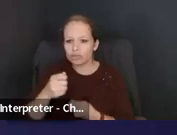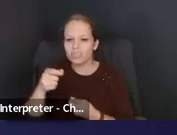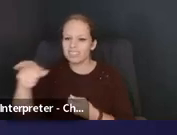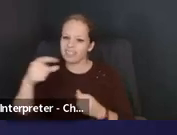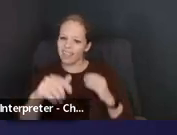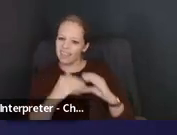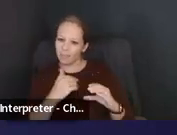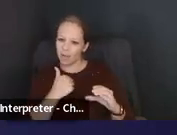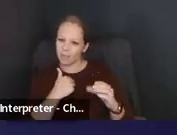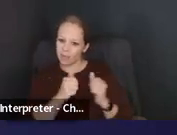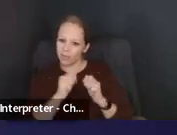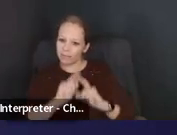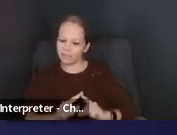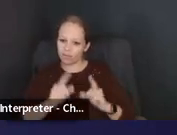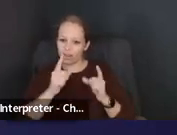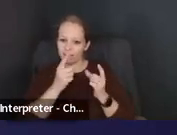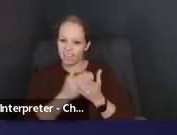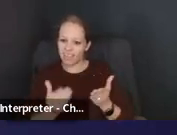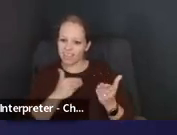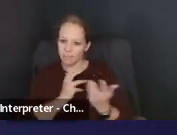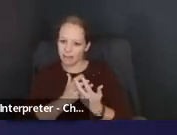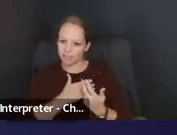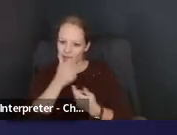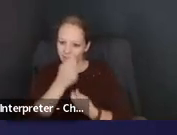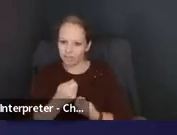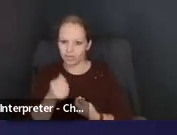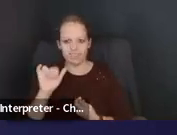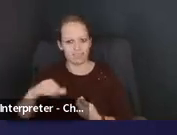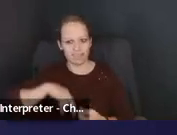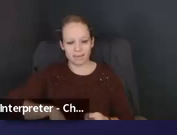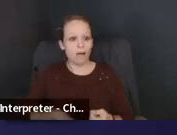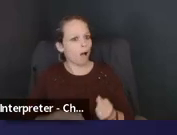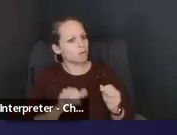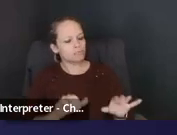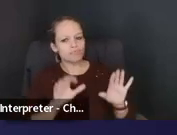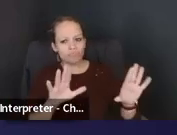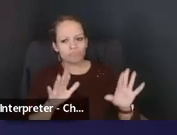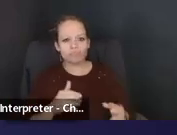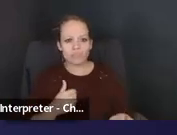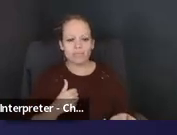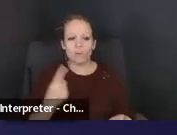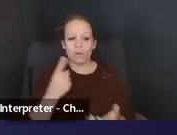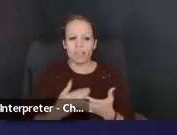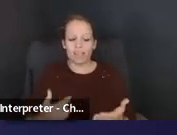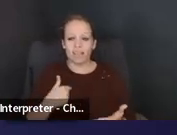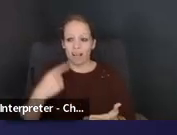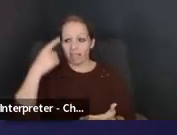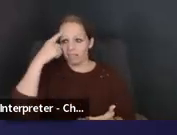helpful. That's great. One thing I would add, and I found this to be useful over the